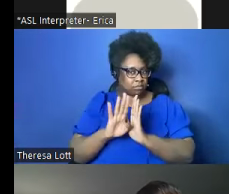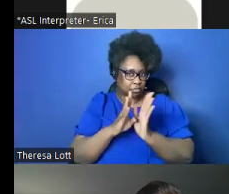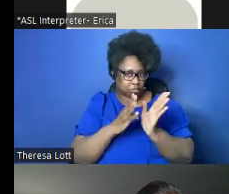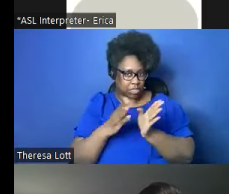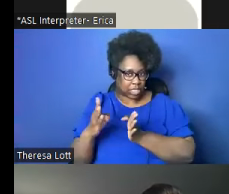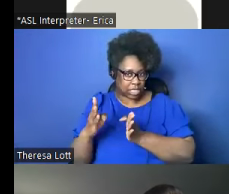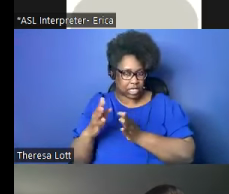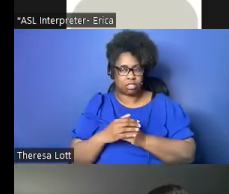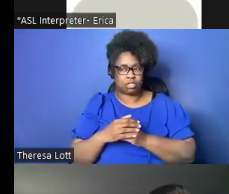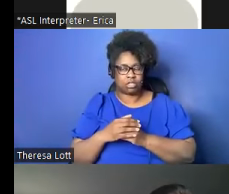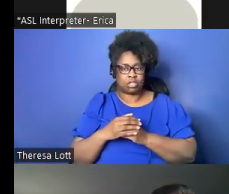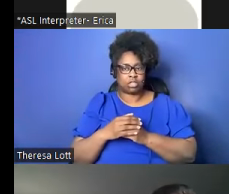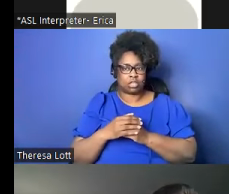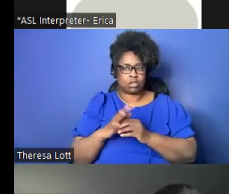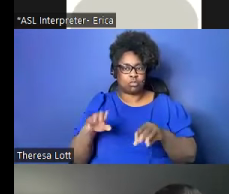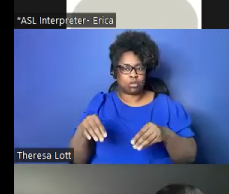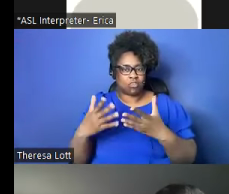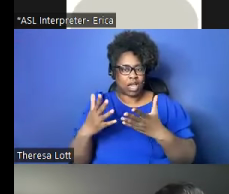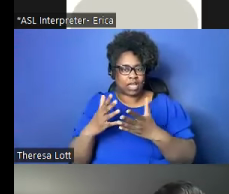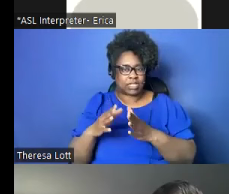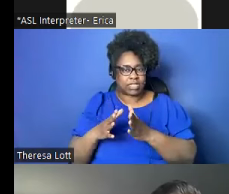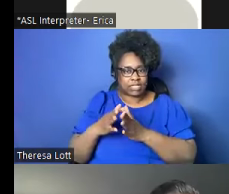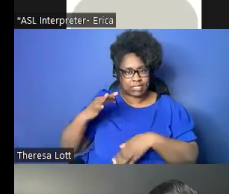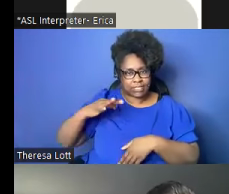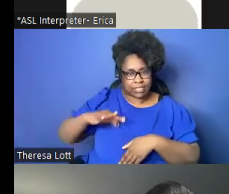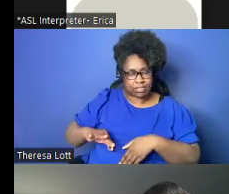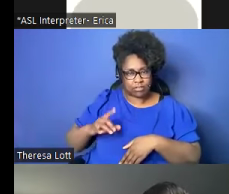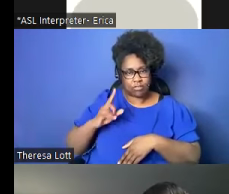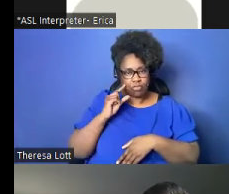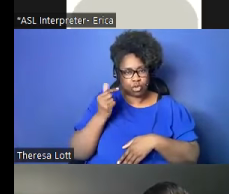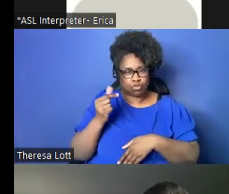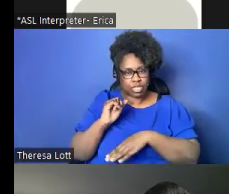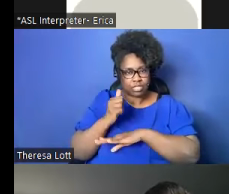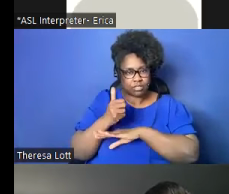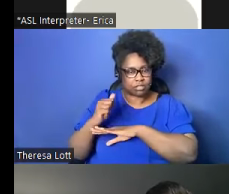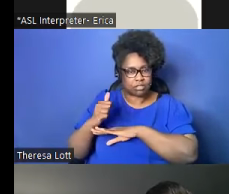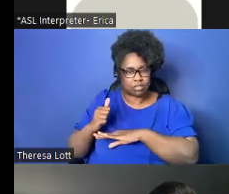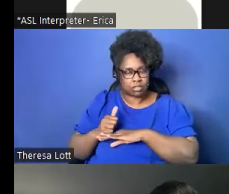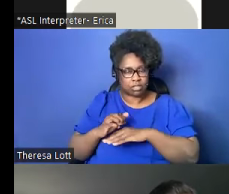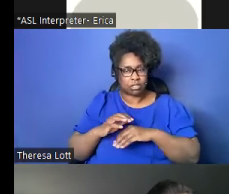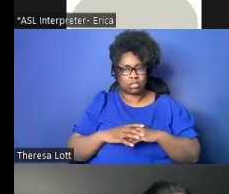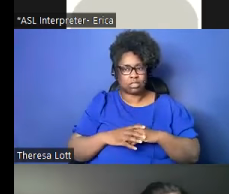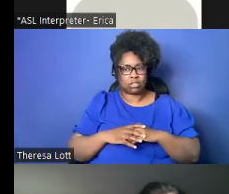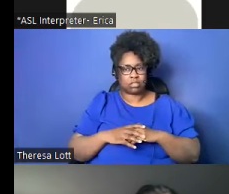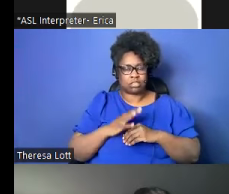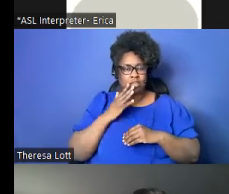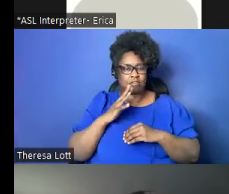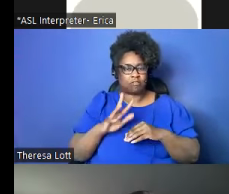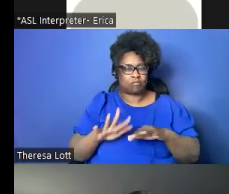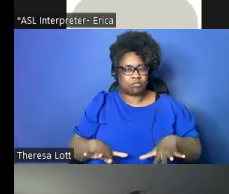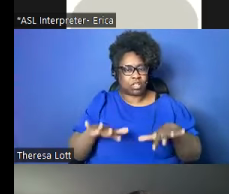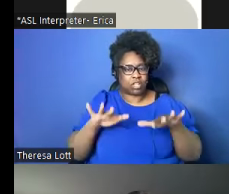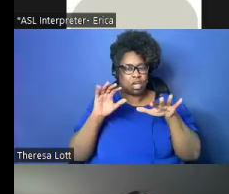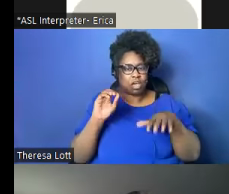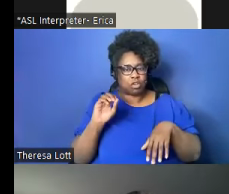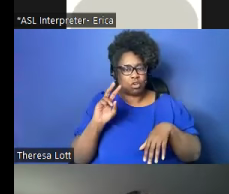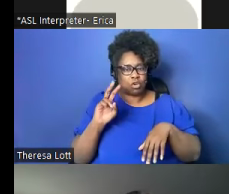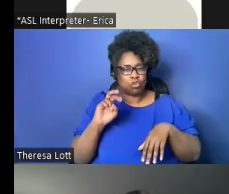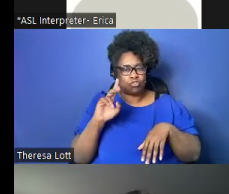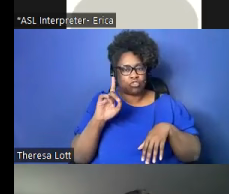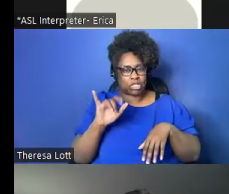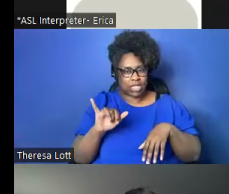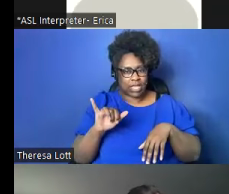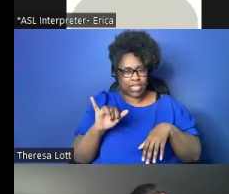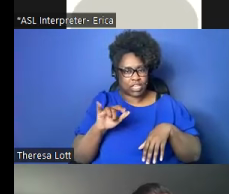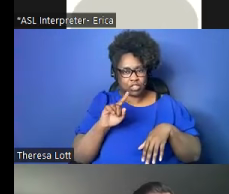green infrastructure on private properties. This could be through, flood overlay zone, things that would require